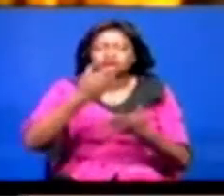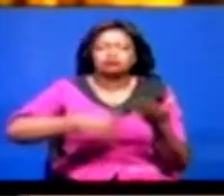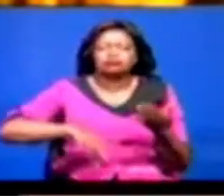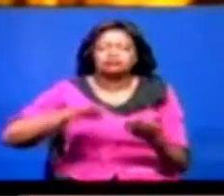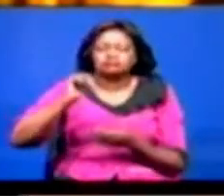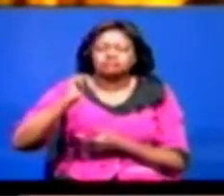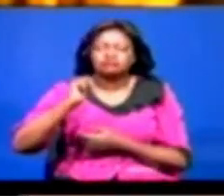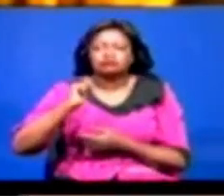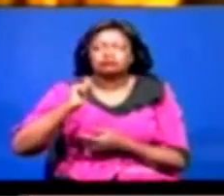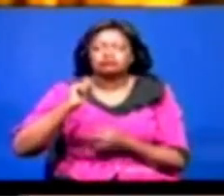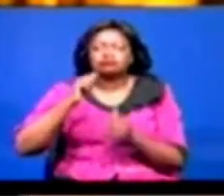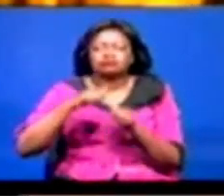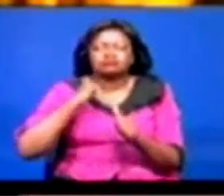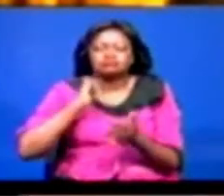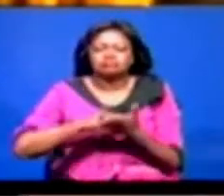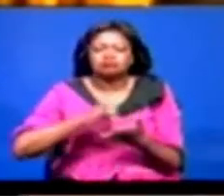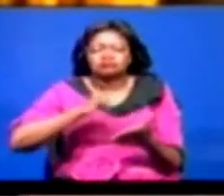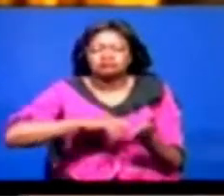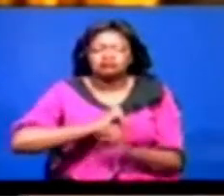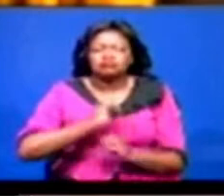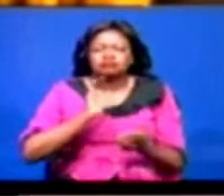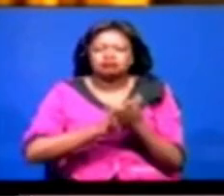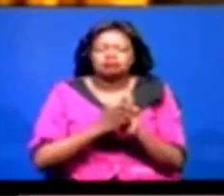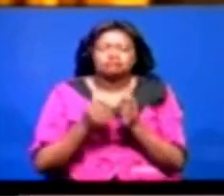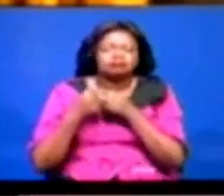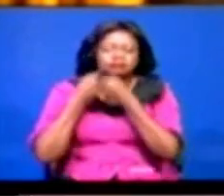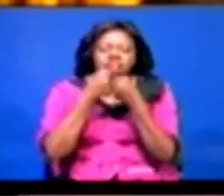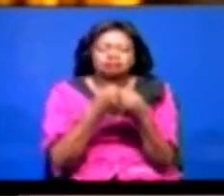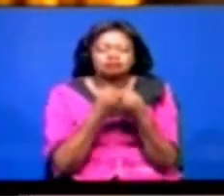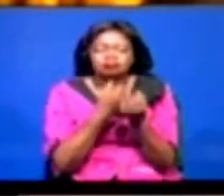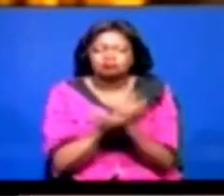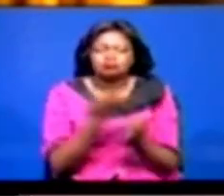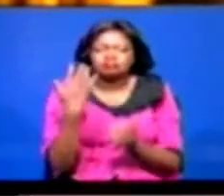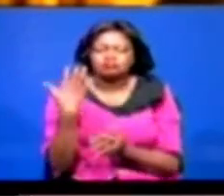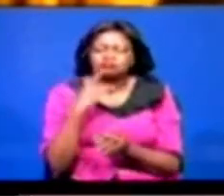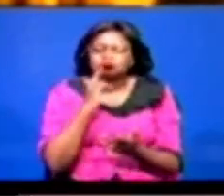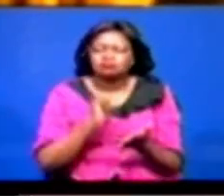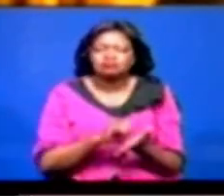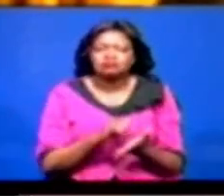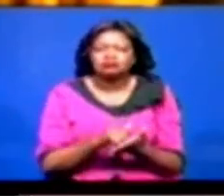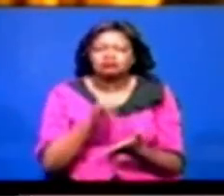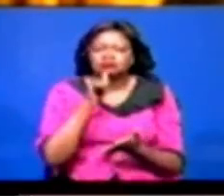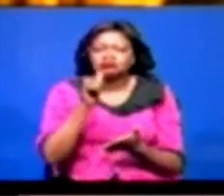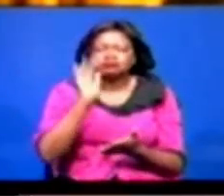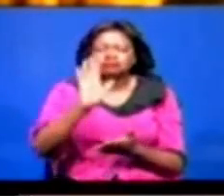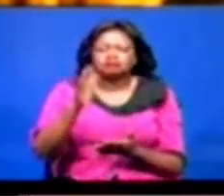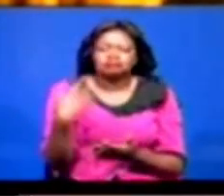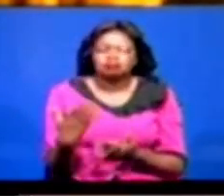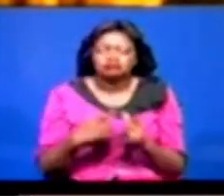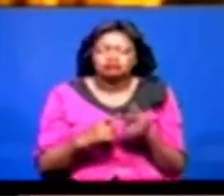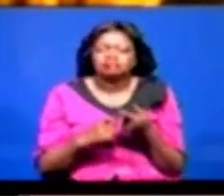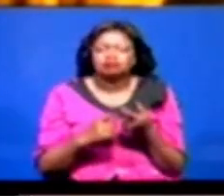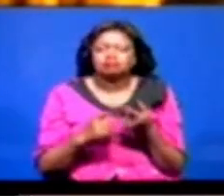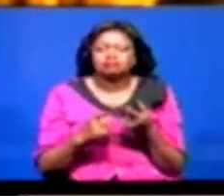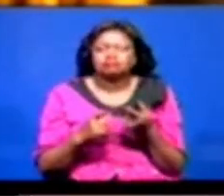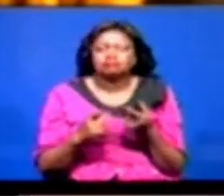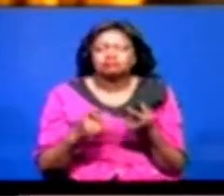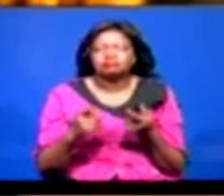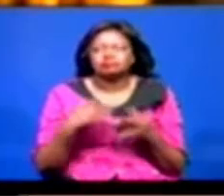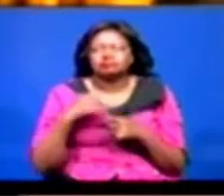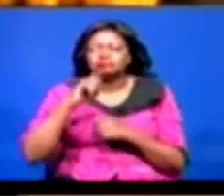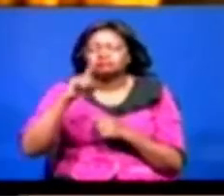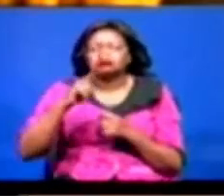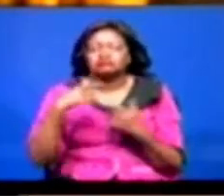it. Nobody has come to challenge any particular document saying that it is not their document. And an interesting question was asked yesterday. How